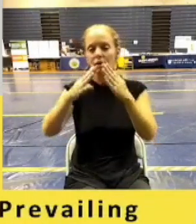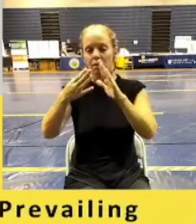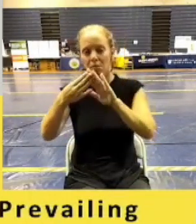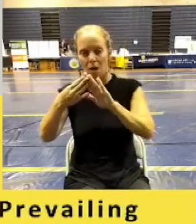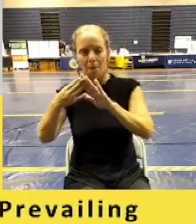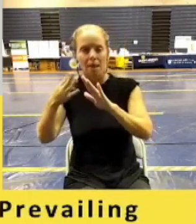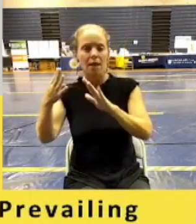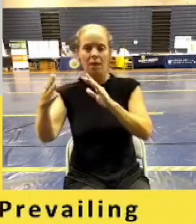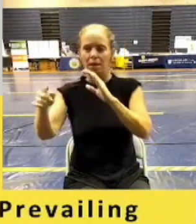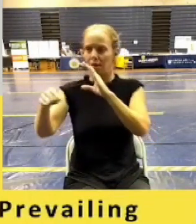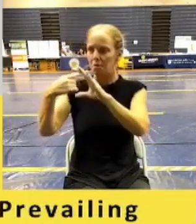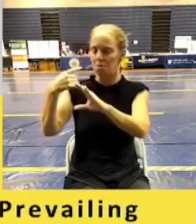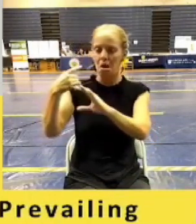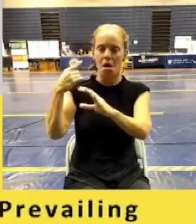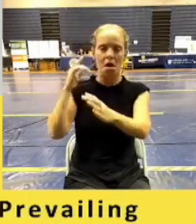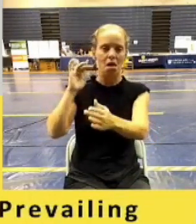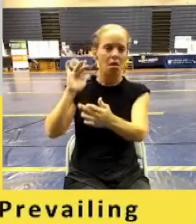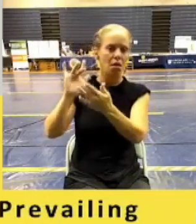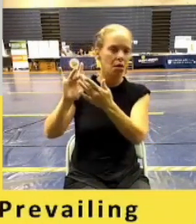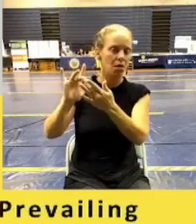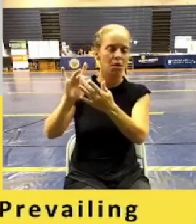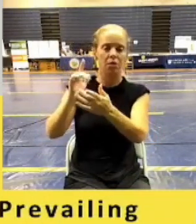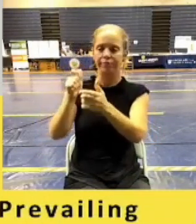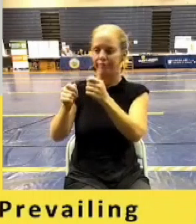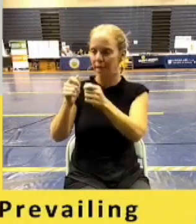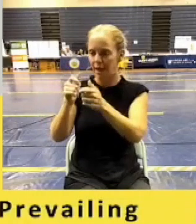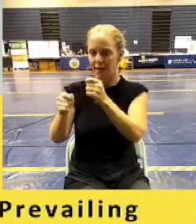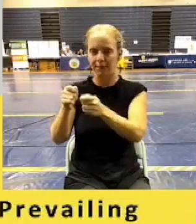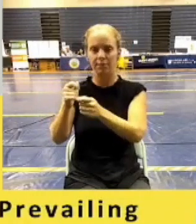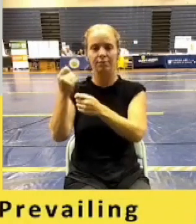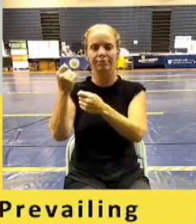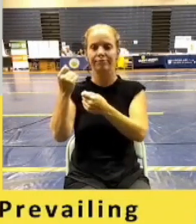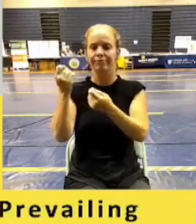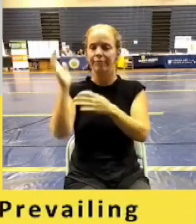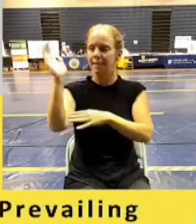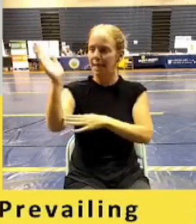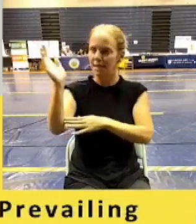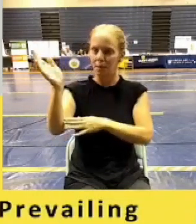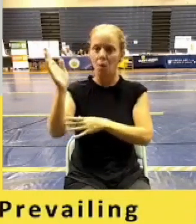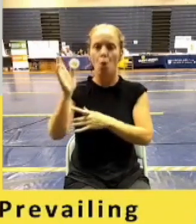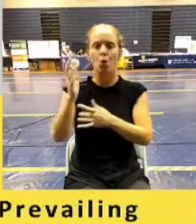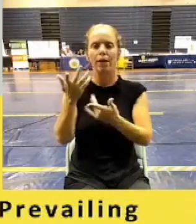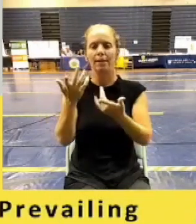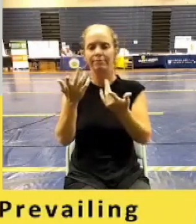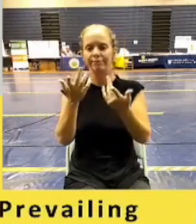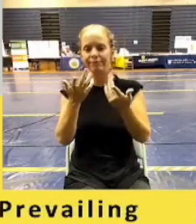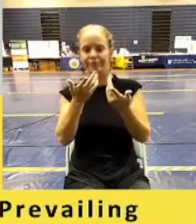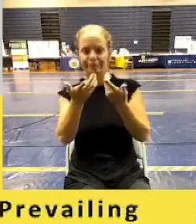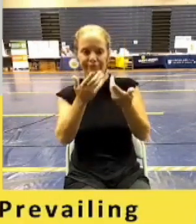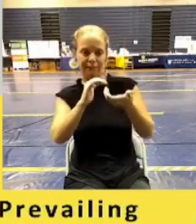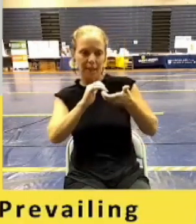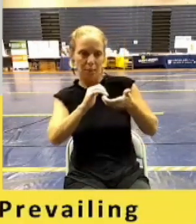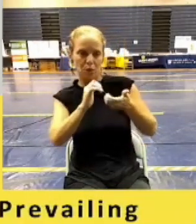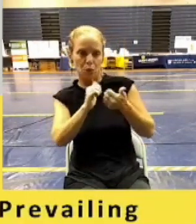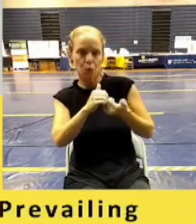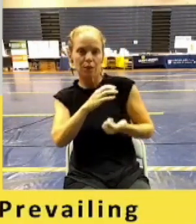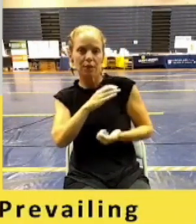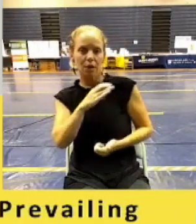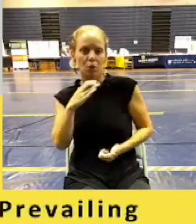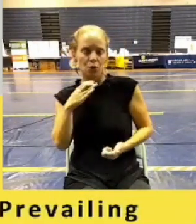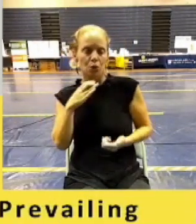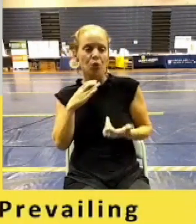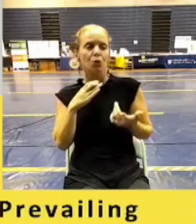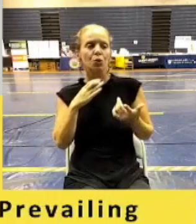phone calls, texts, testimony, collaboration with our council members. So we had a